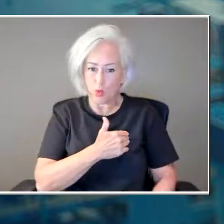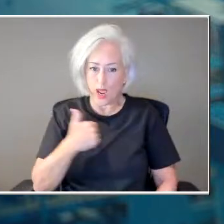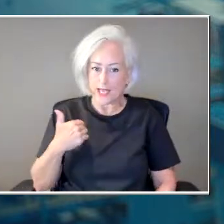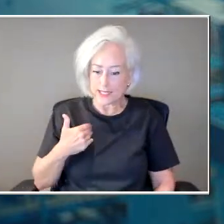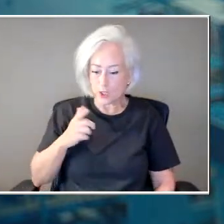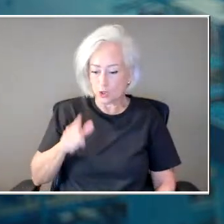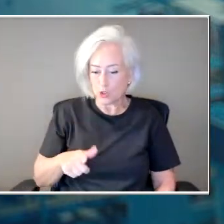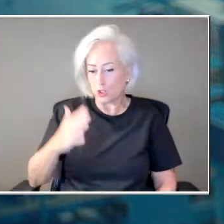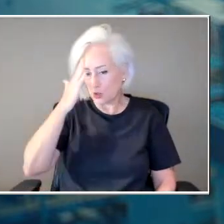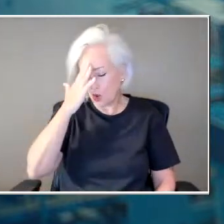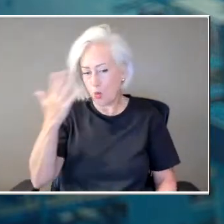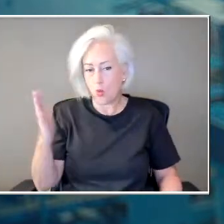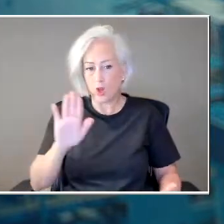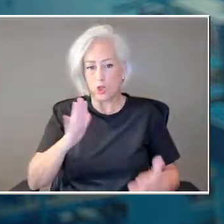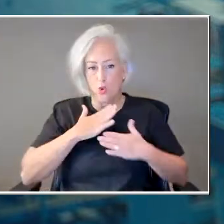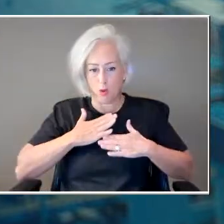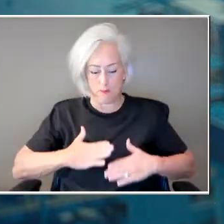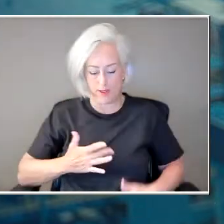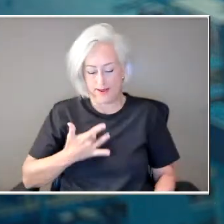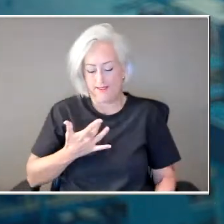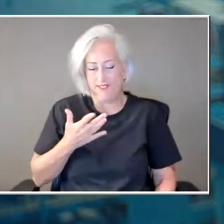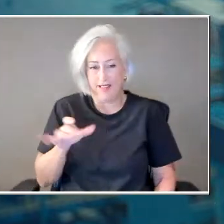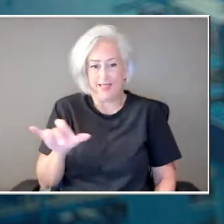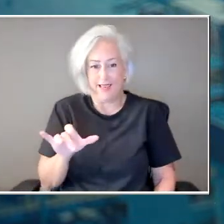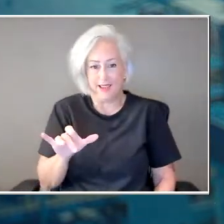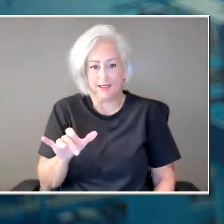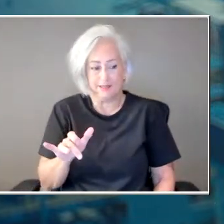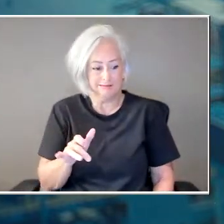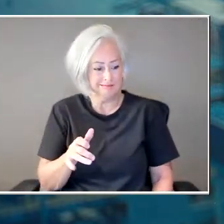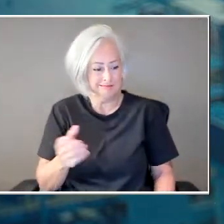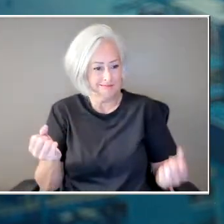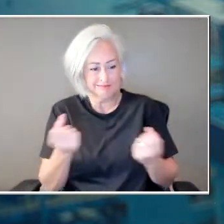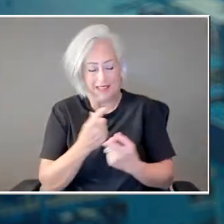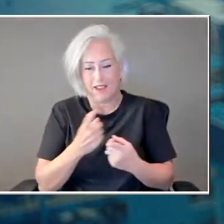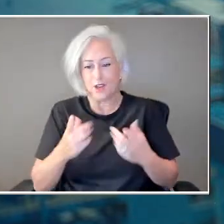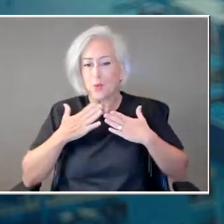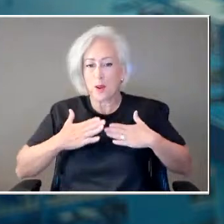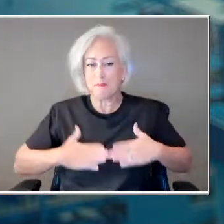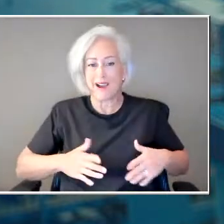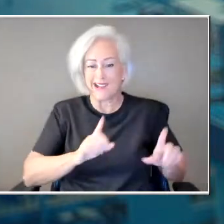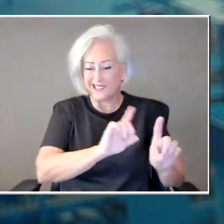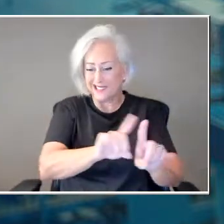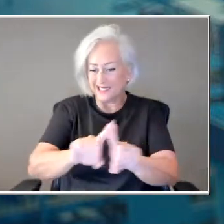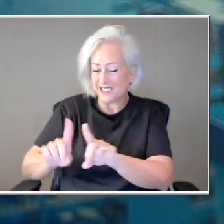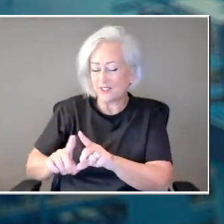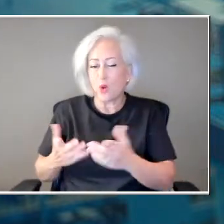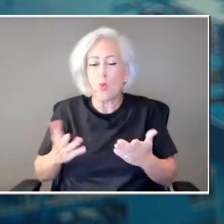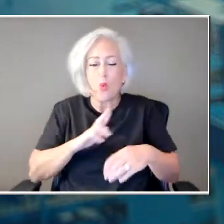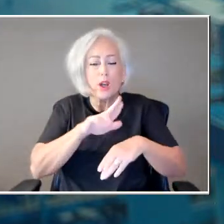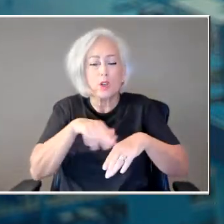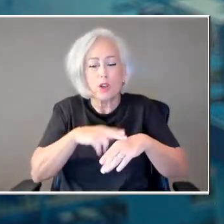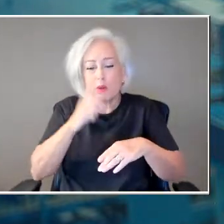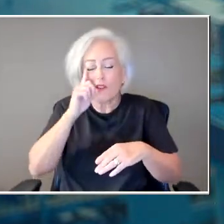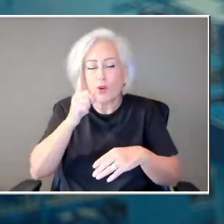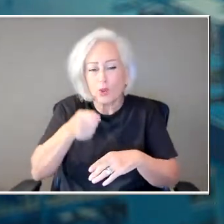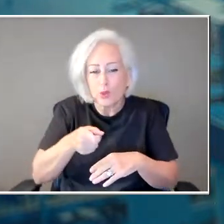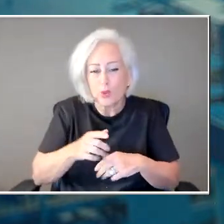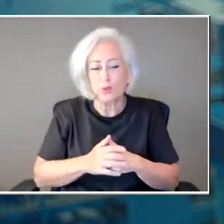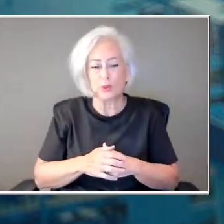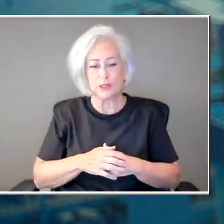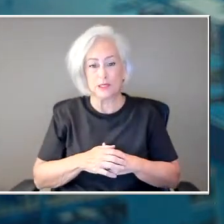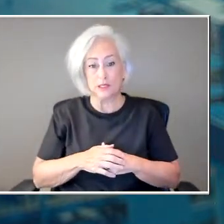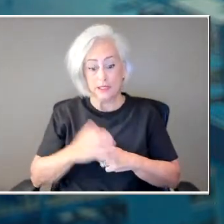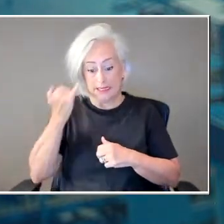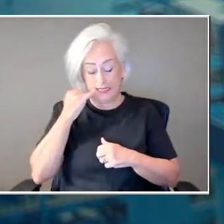like. People's bodies are different, so just know what is normal, and then if something changes, then we should